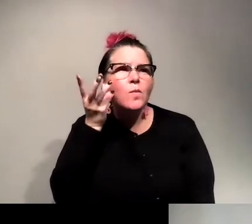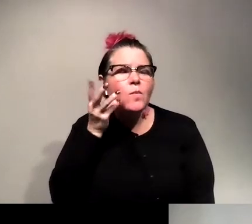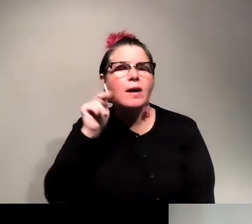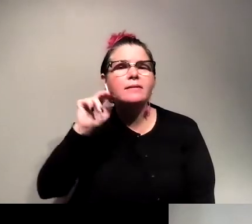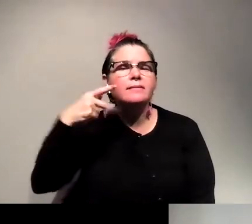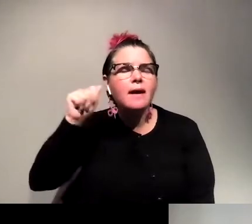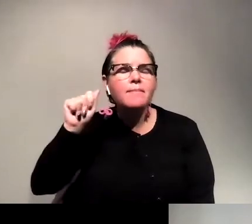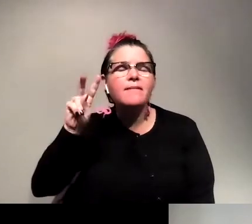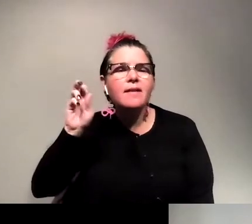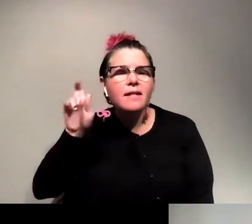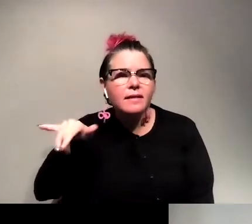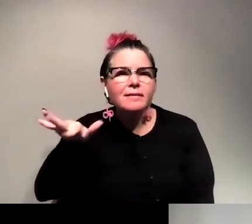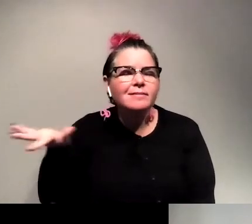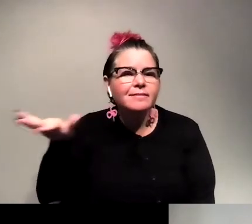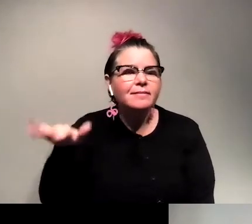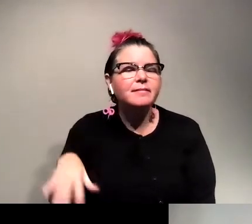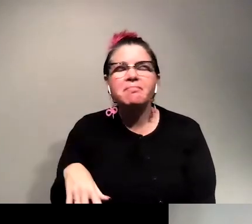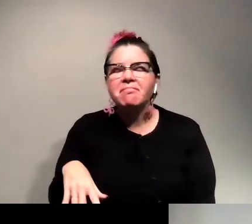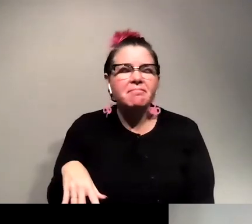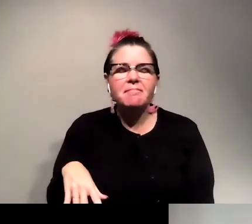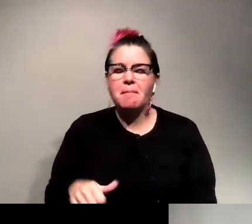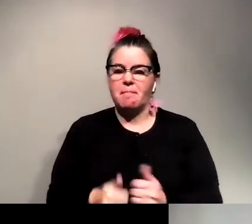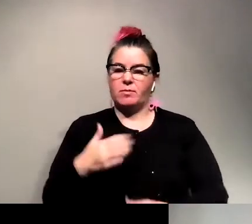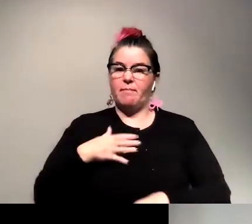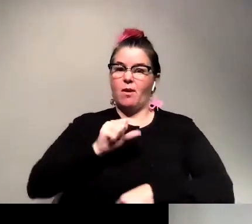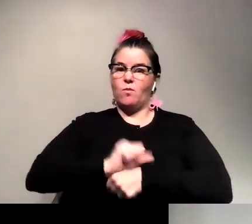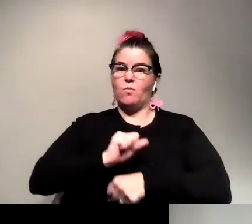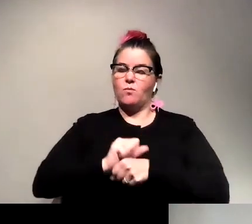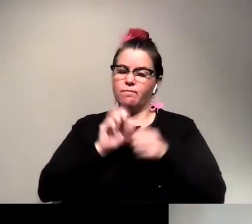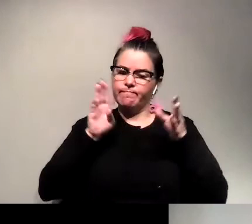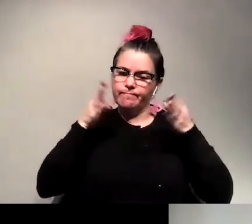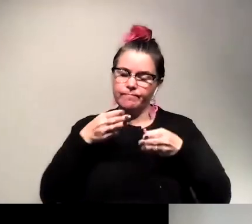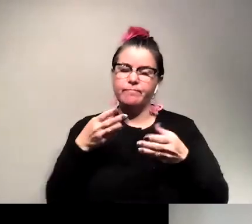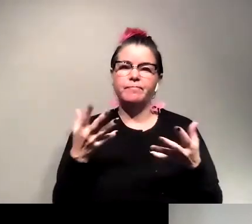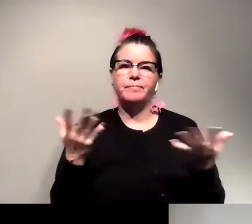Valley. And most of my work actually focuses on